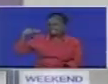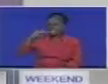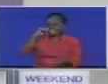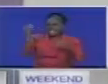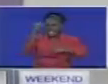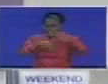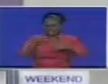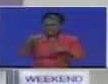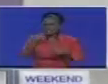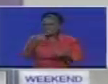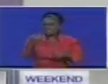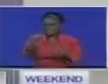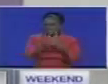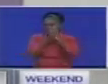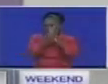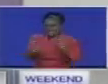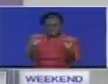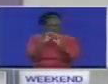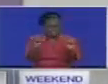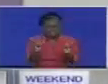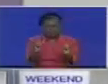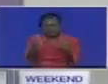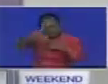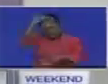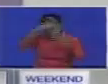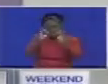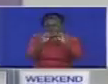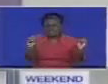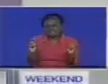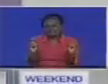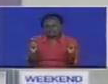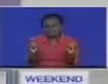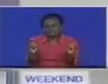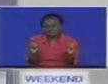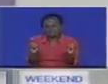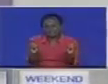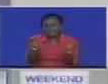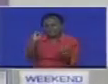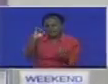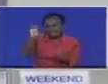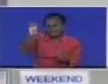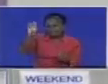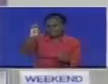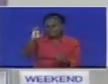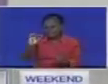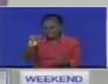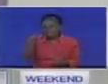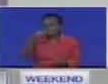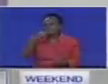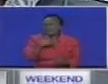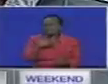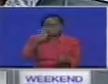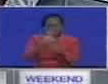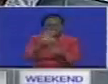that they were incompetent and were unable to run that. Some would say you've lost the moral authority with the IEBC conducting elections for millions of